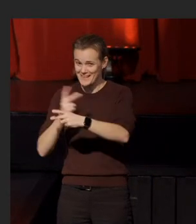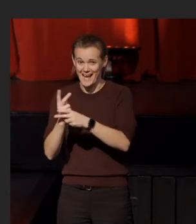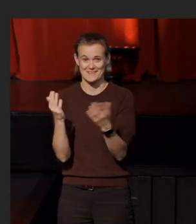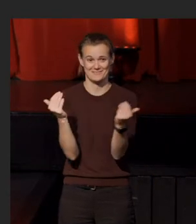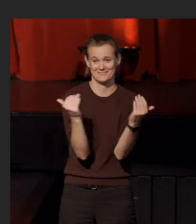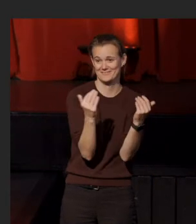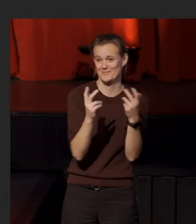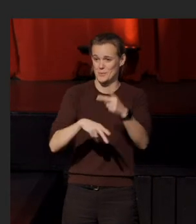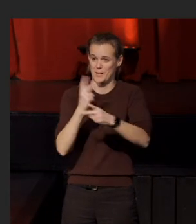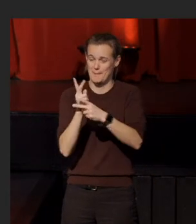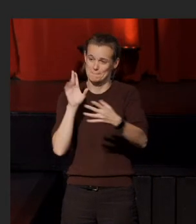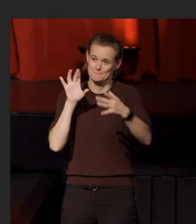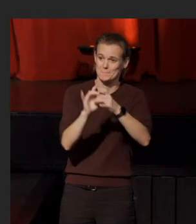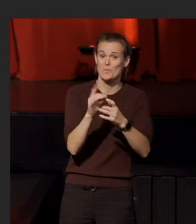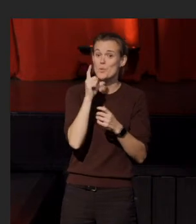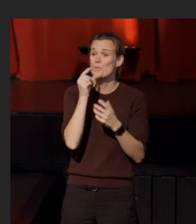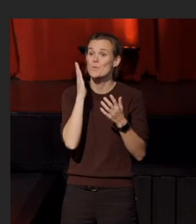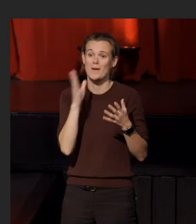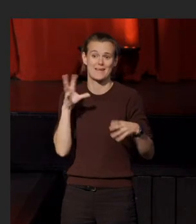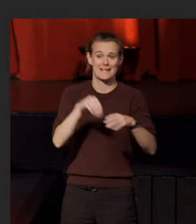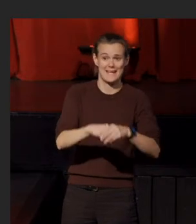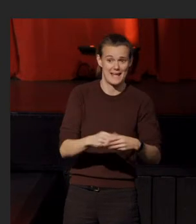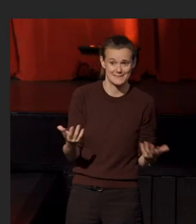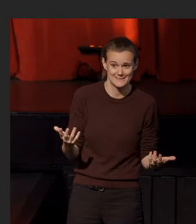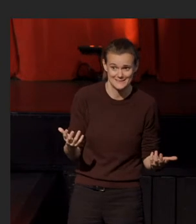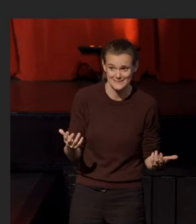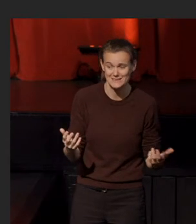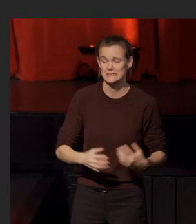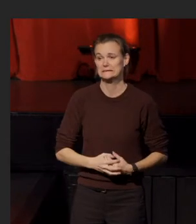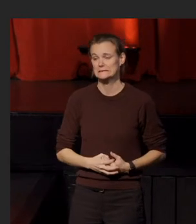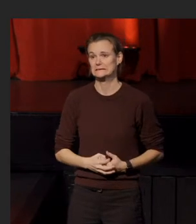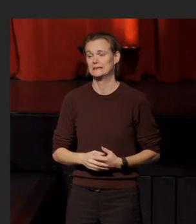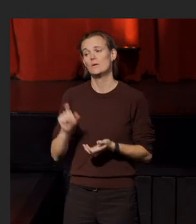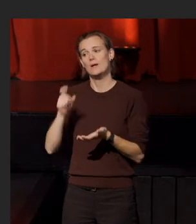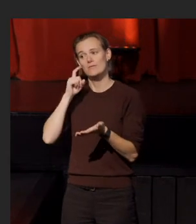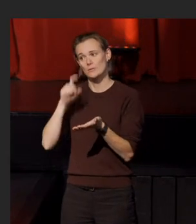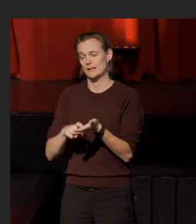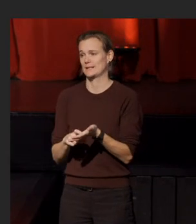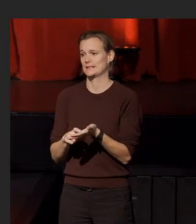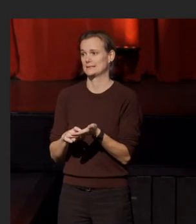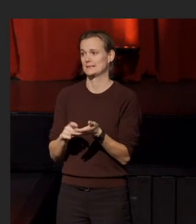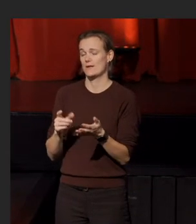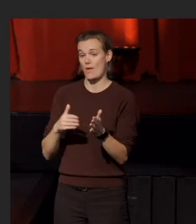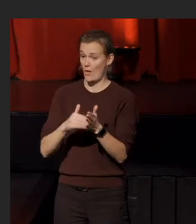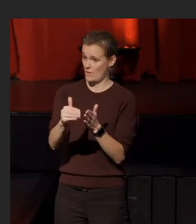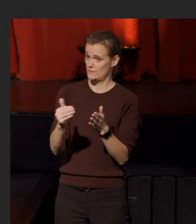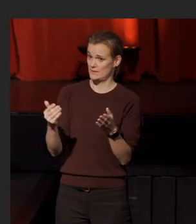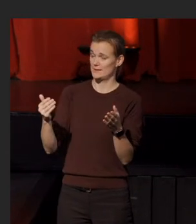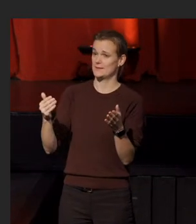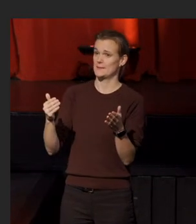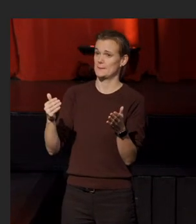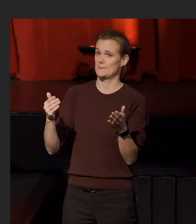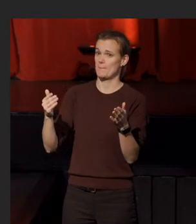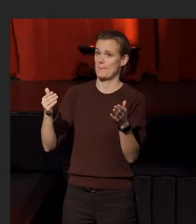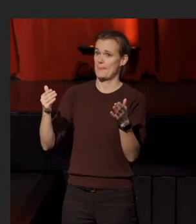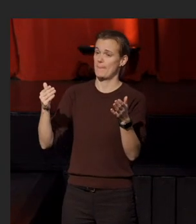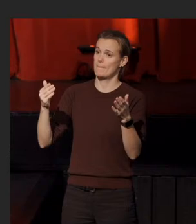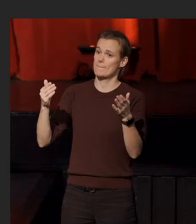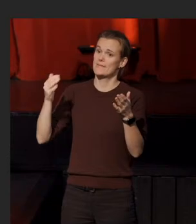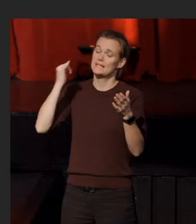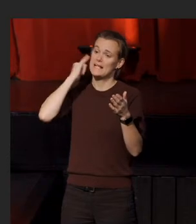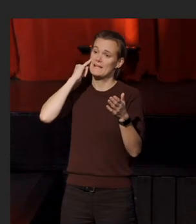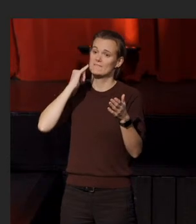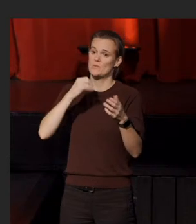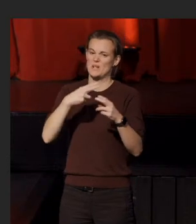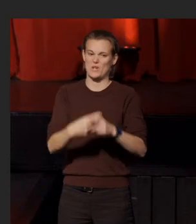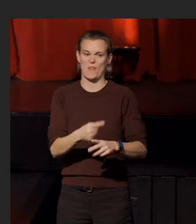who's going to be doing the engaging, right? So I think we need to recognize that a lot of these things that we, I think, rightfully label as